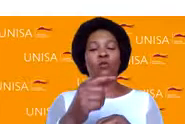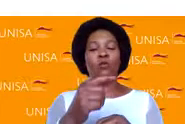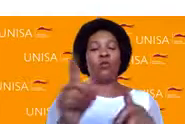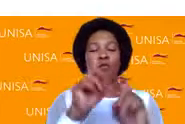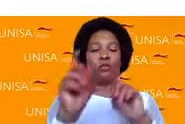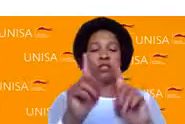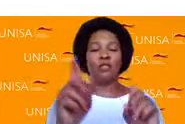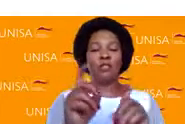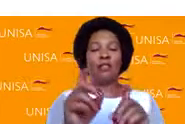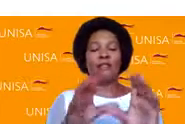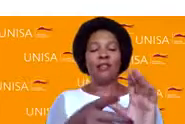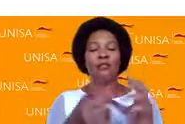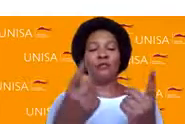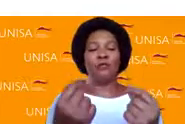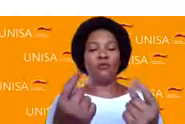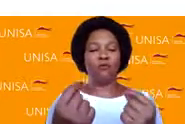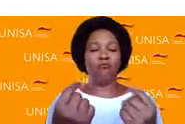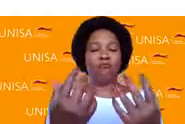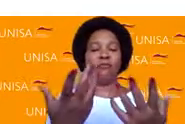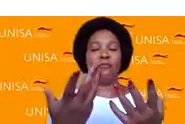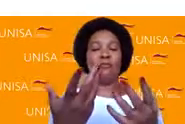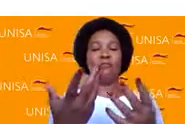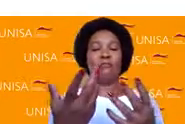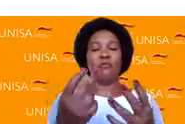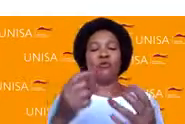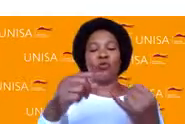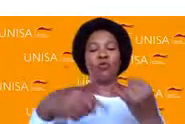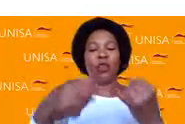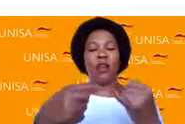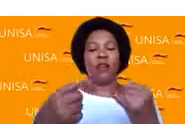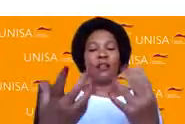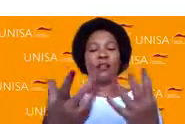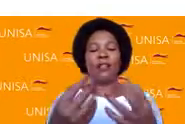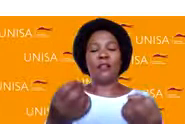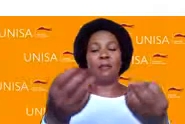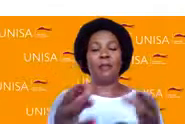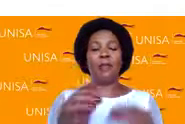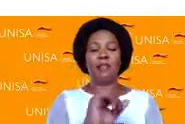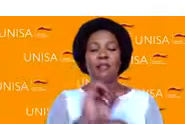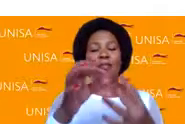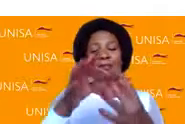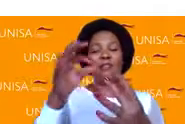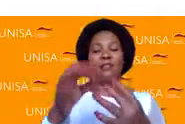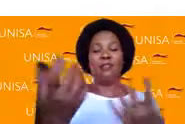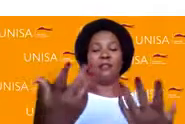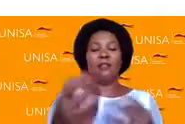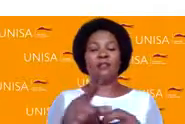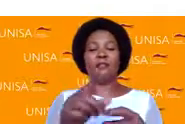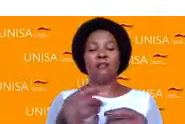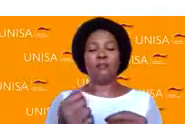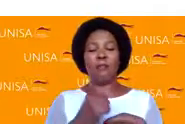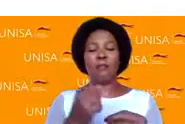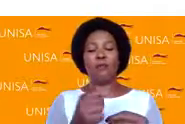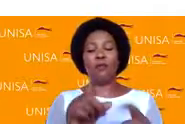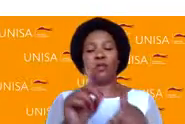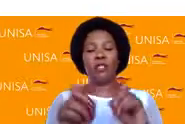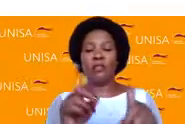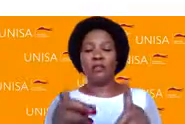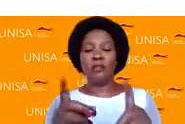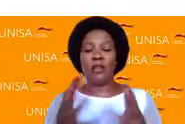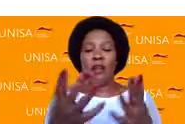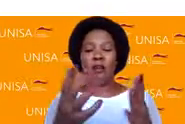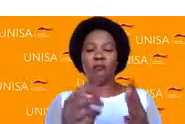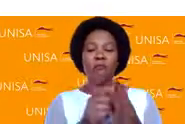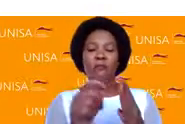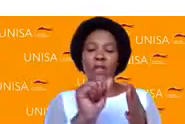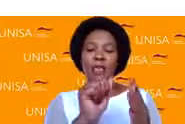you mark them in your tutorial letter, and then you come and submit. You select, for instance, this is how many questions, and then you fill in A, B, C,